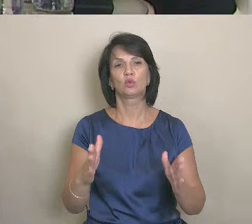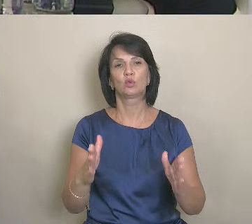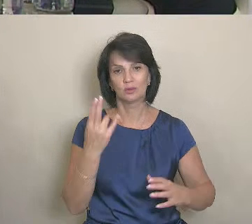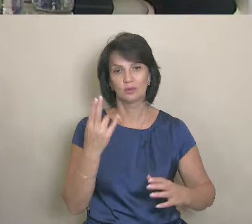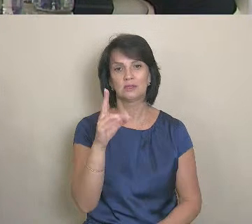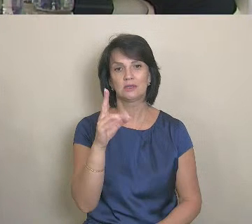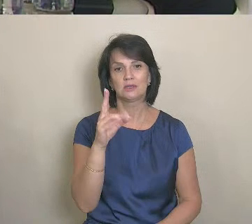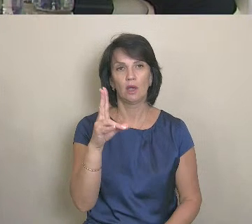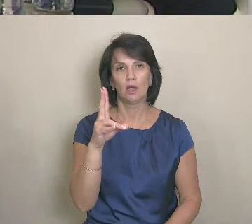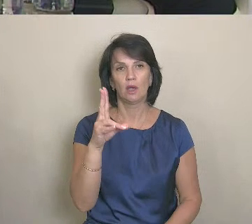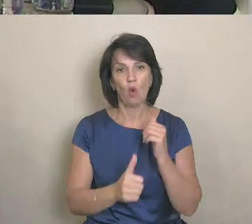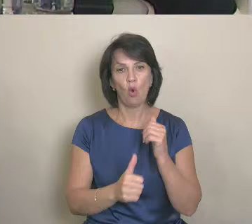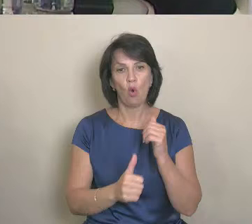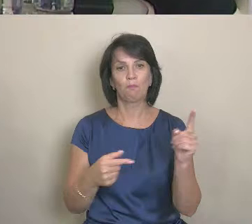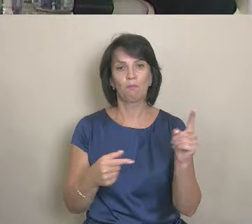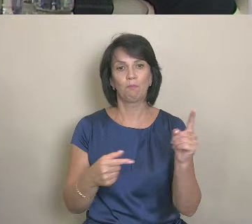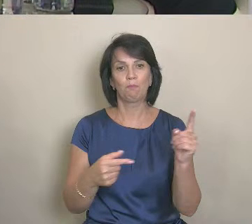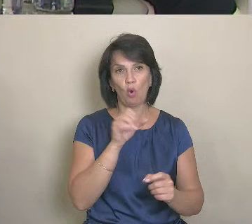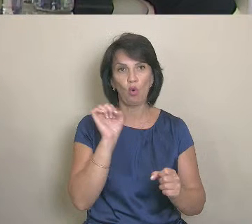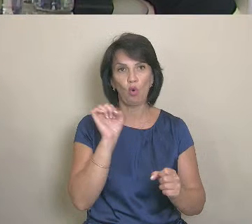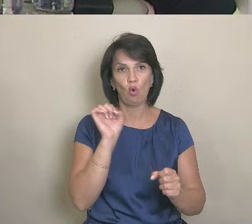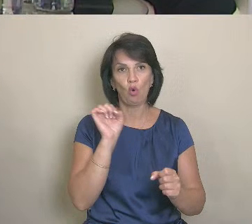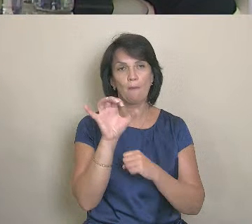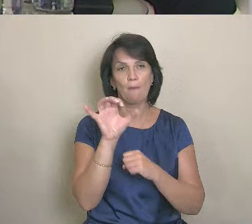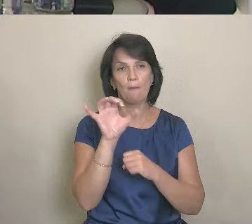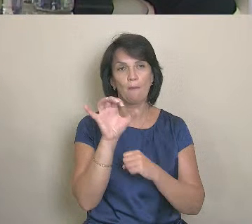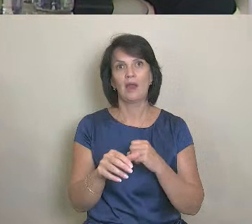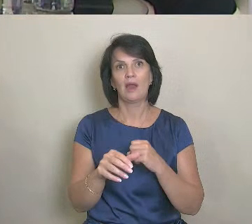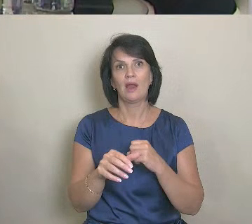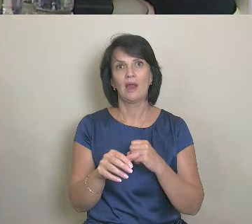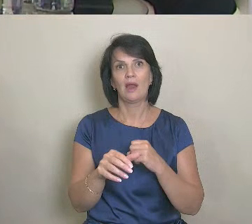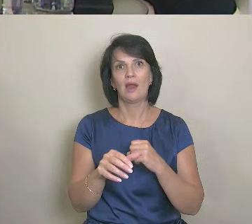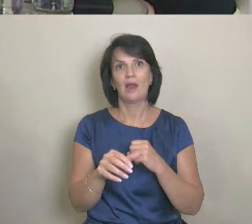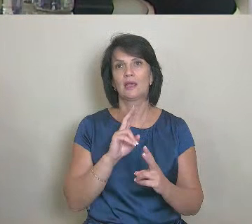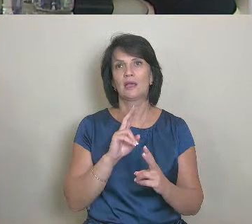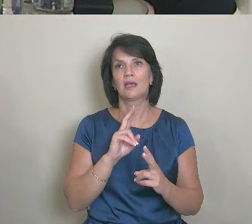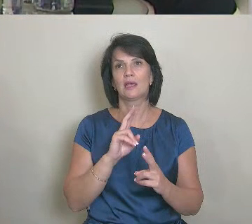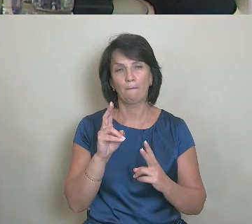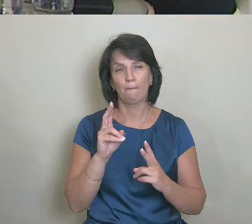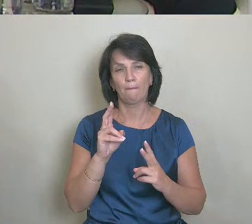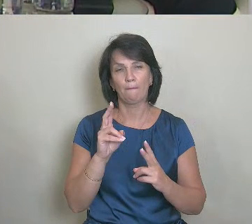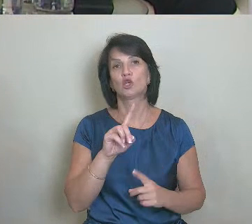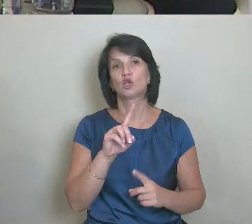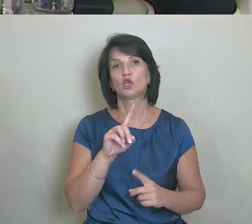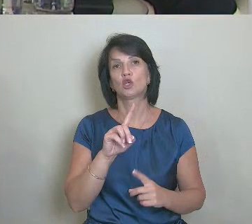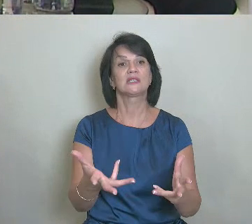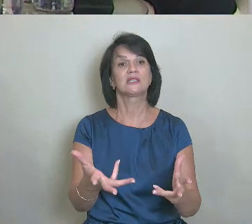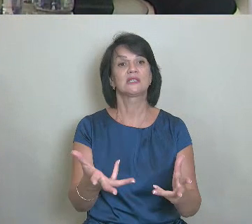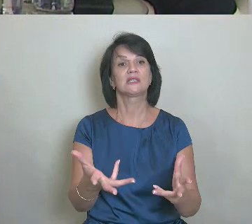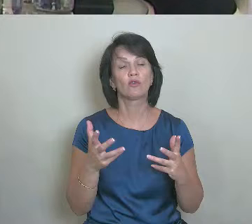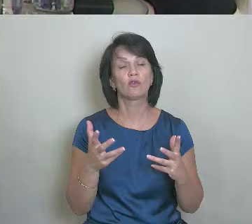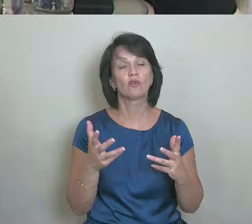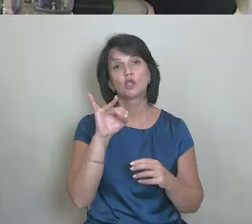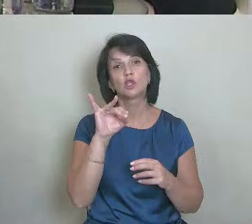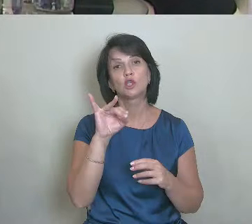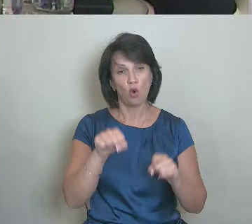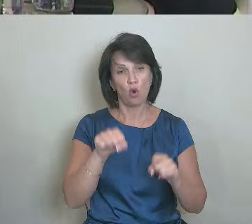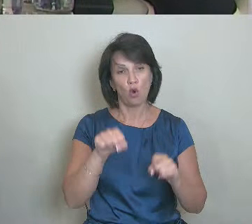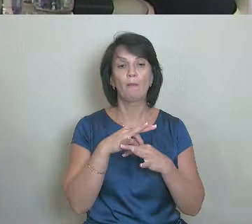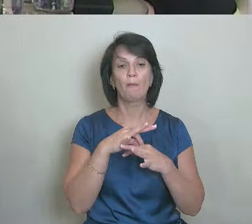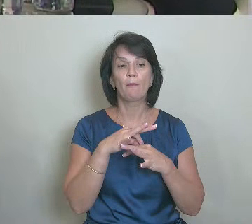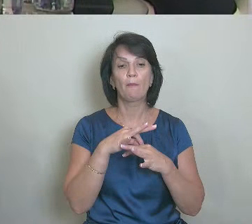in the respective resolution. Therefore, the CC will have to submit requests to military